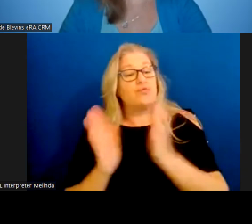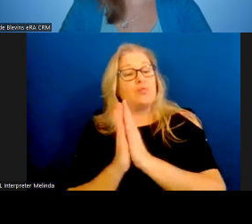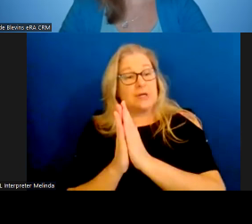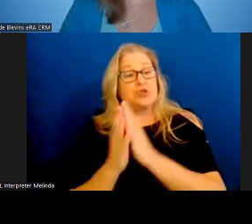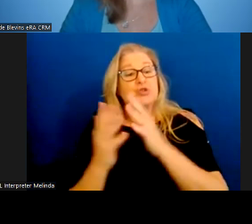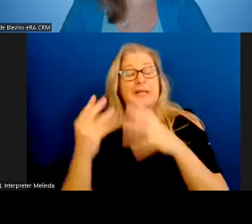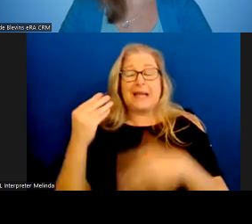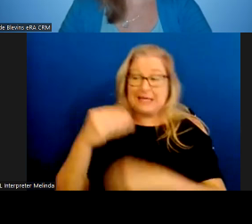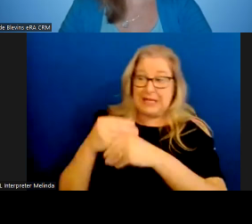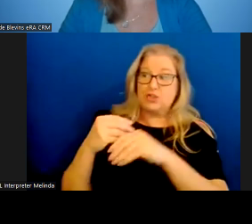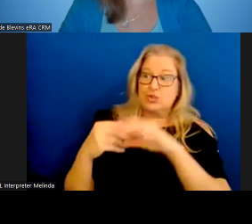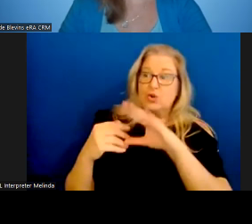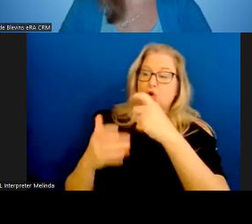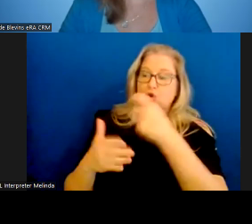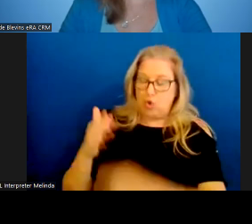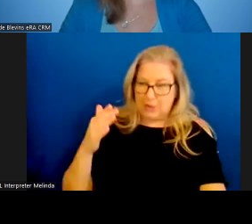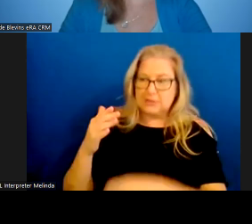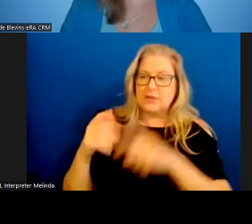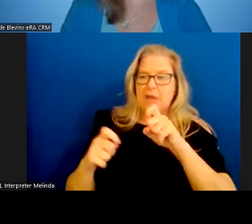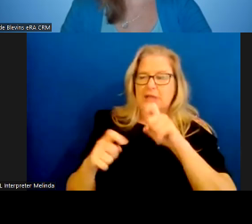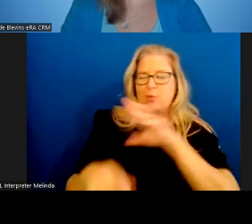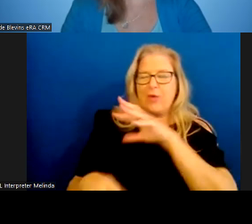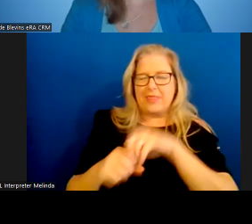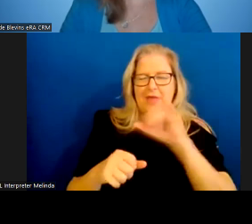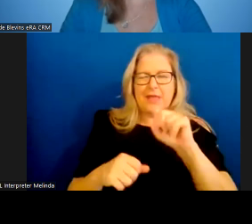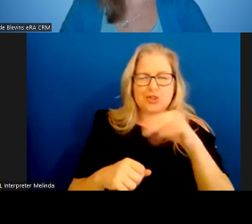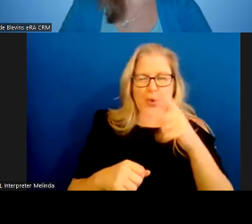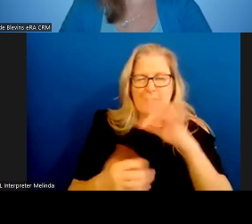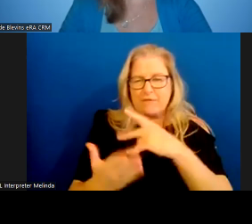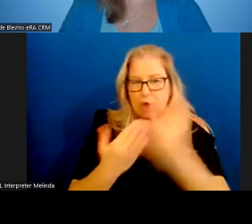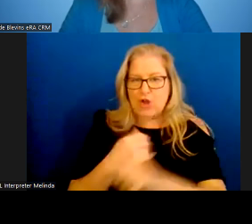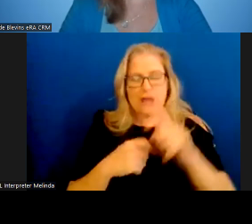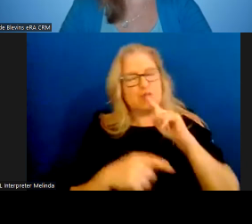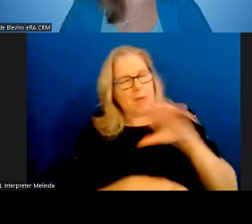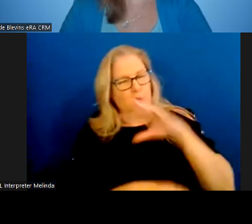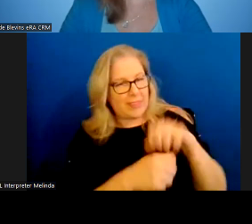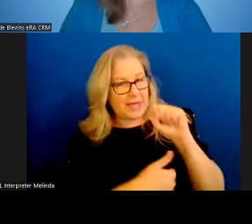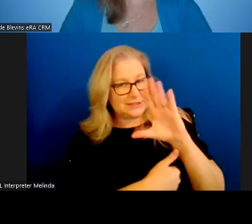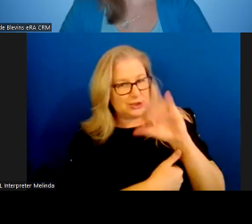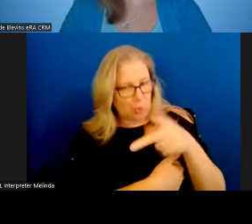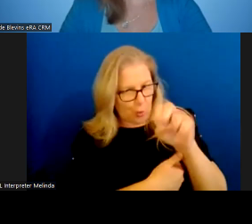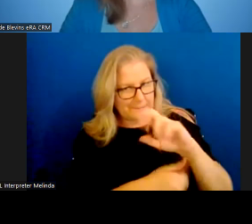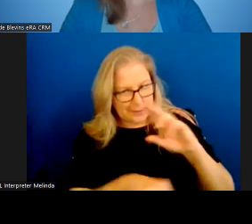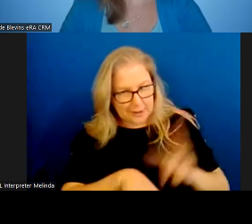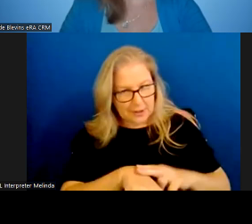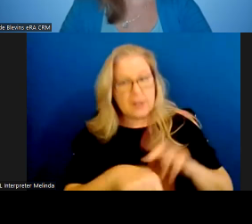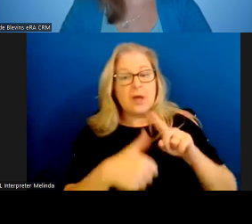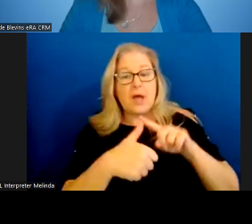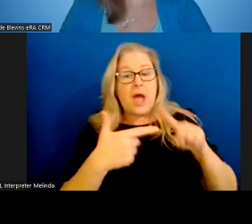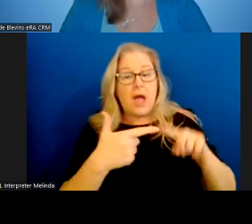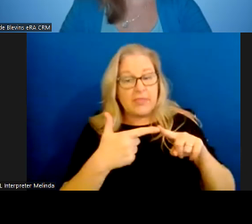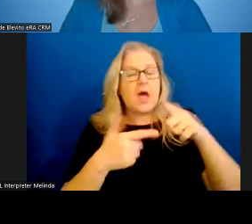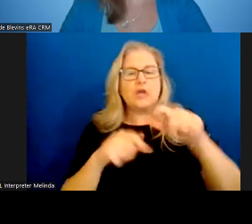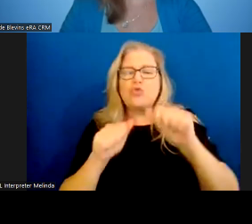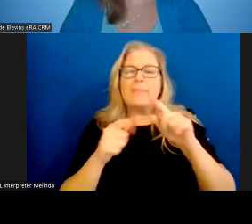within the scope of the peer reviewed and approved project. So it has to be within scope. But you are able to come